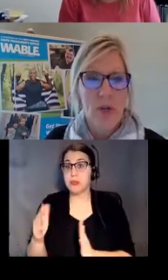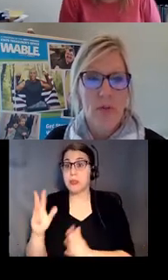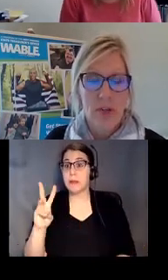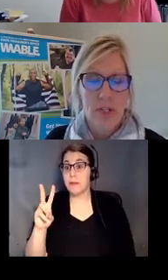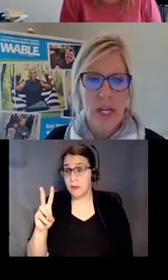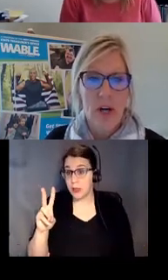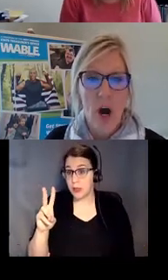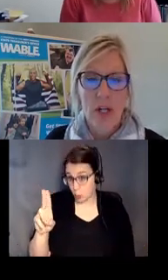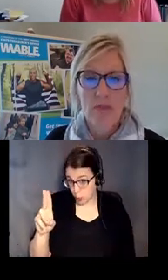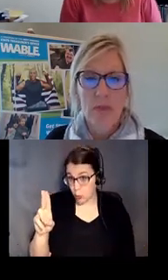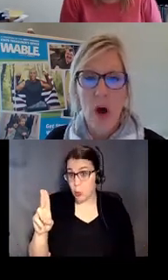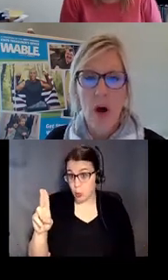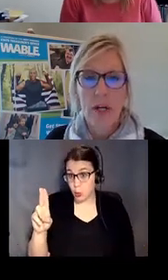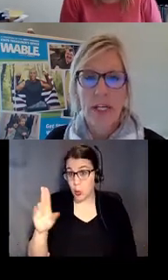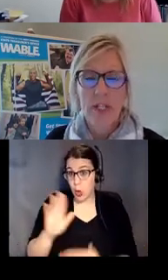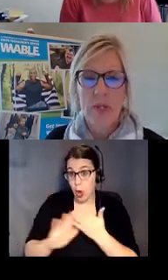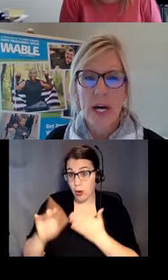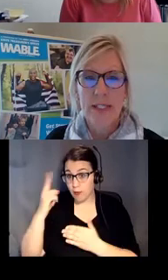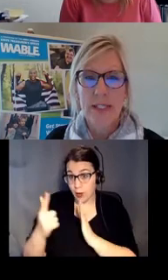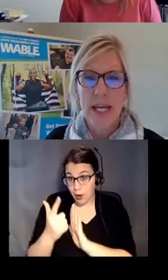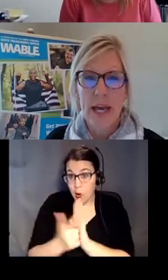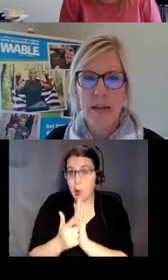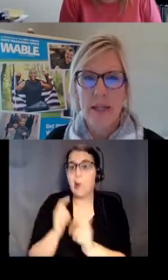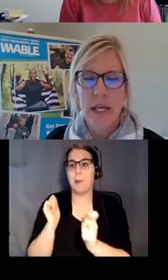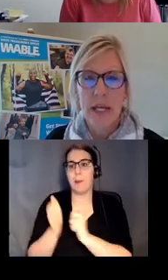Virginia University College of Law in